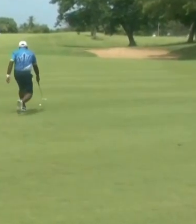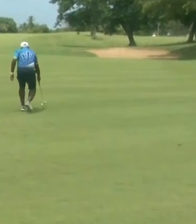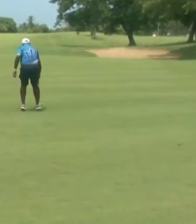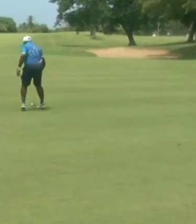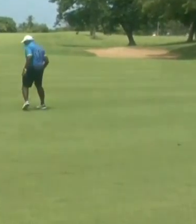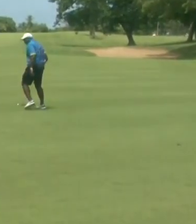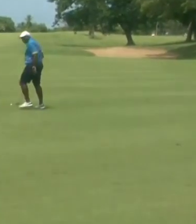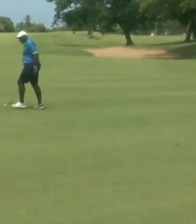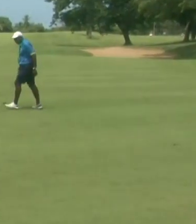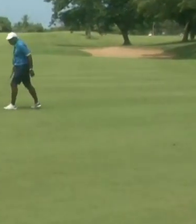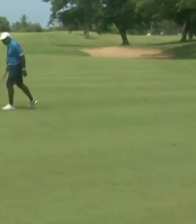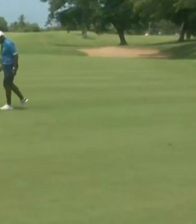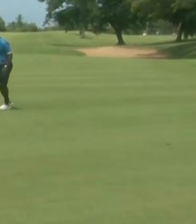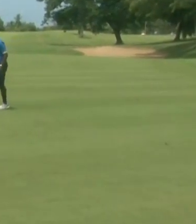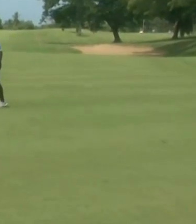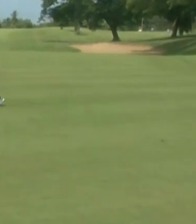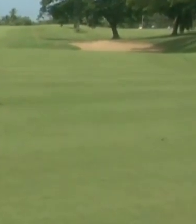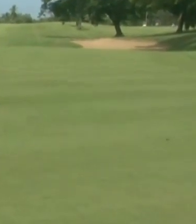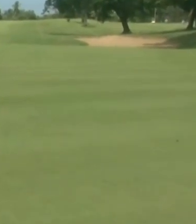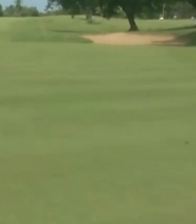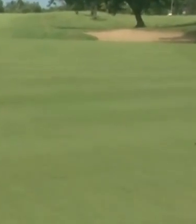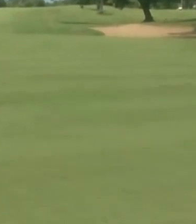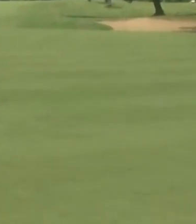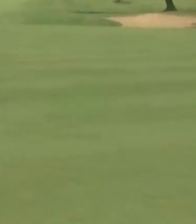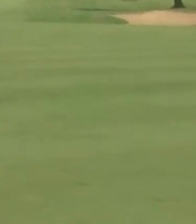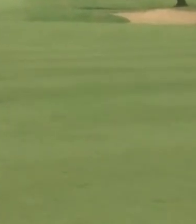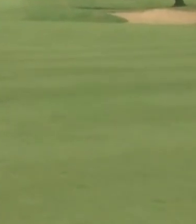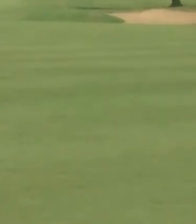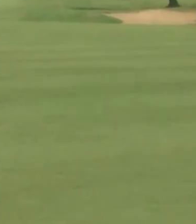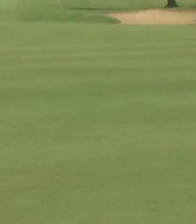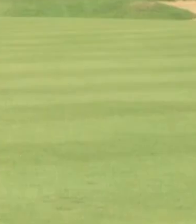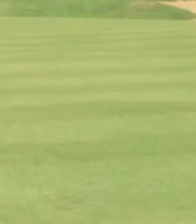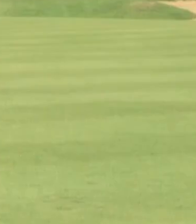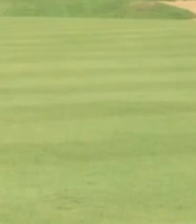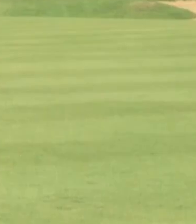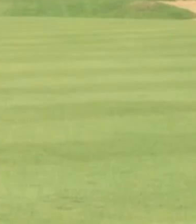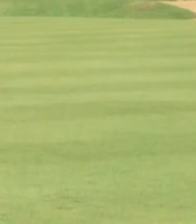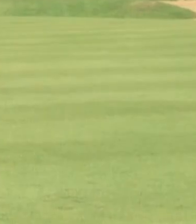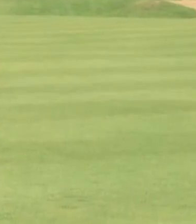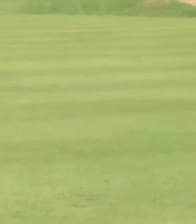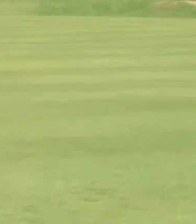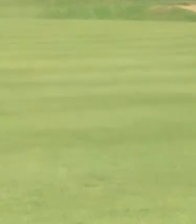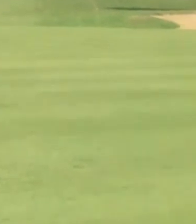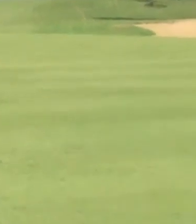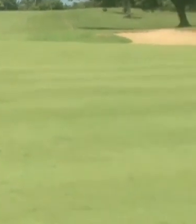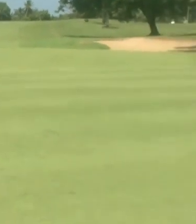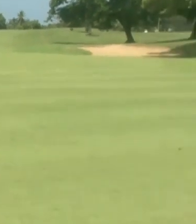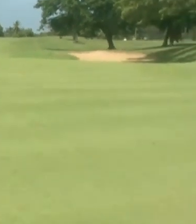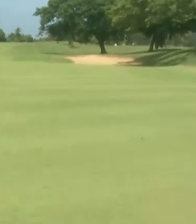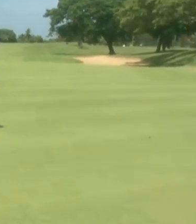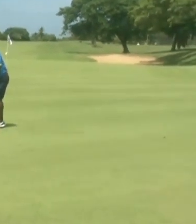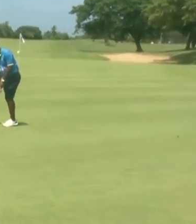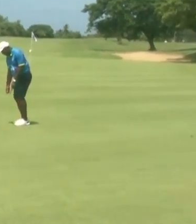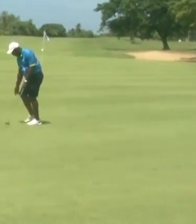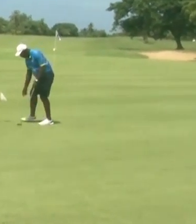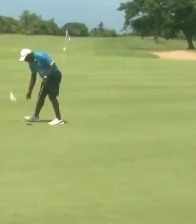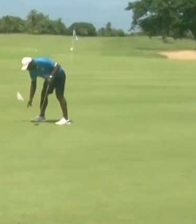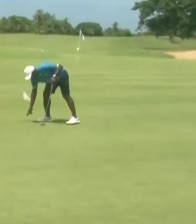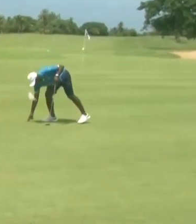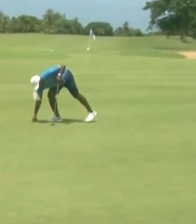sections include men's and women's championship flight, men's and women's first flight, along with seniors and super seniors.